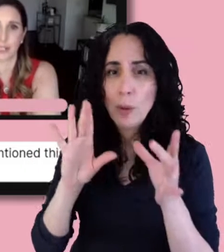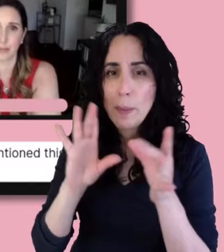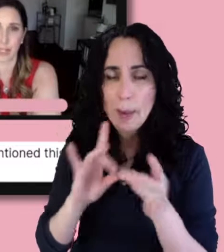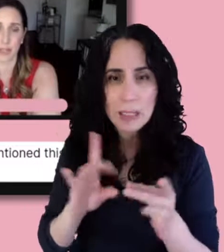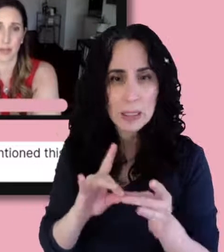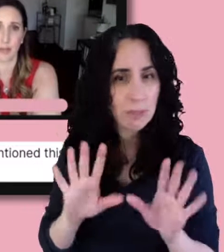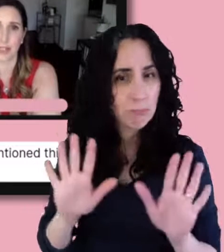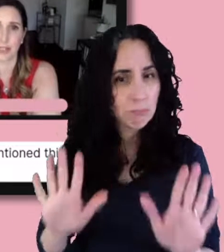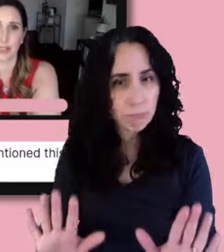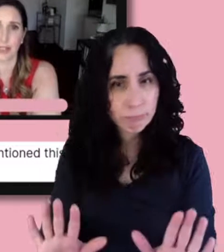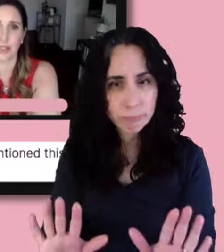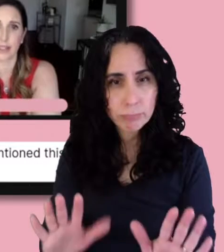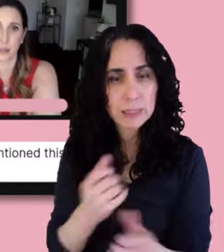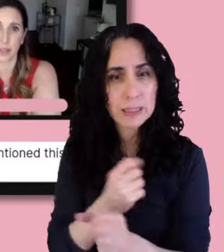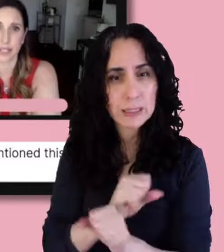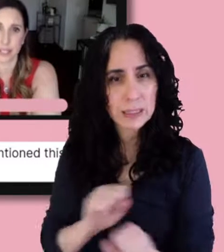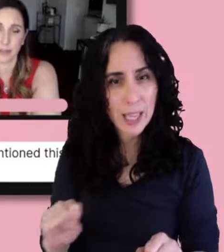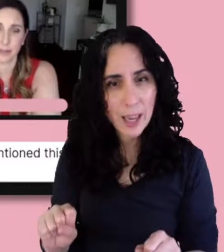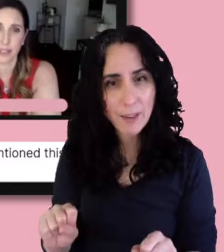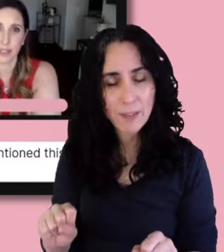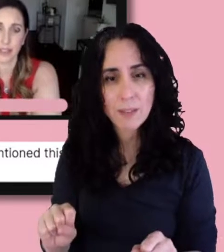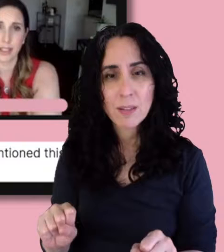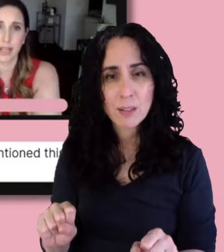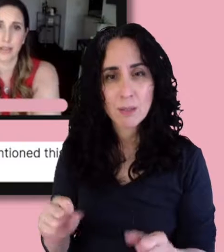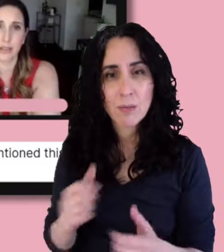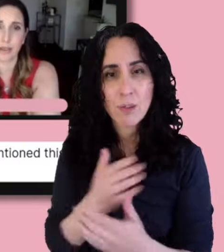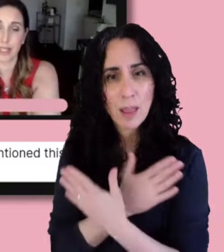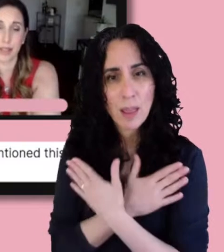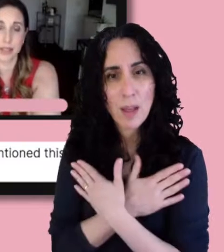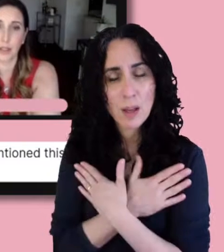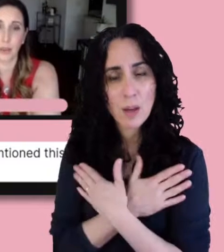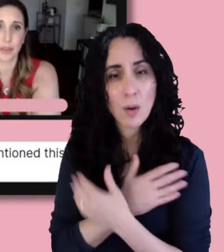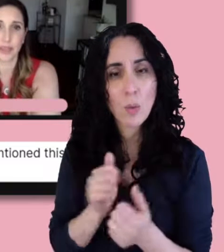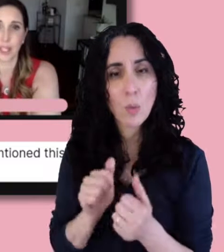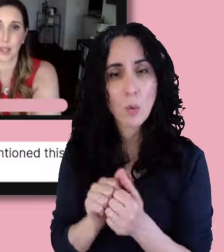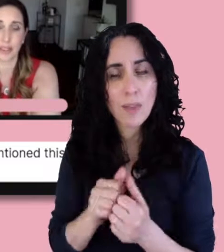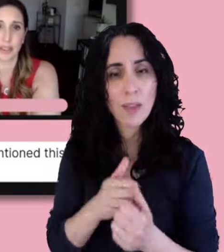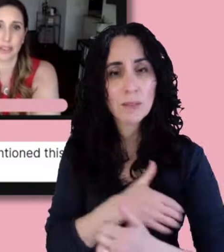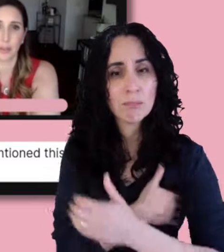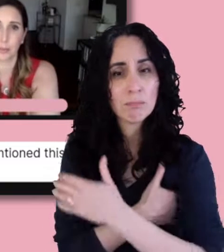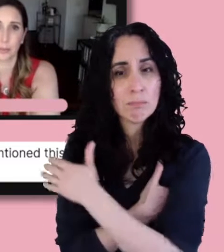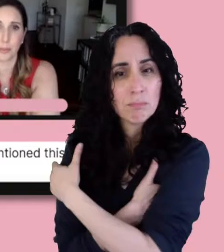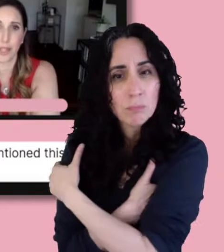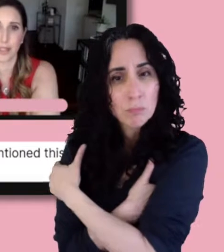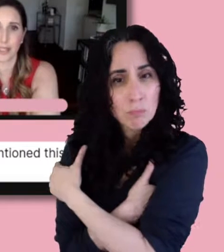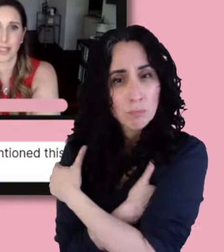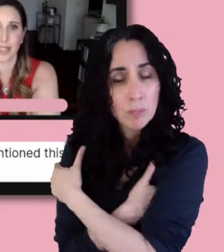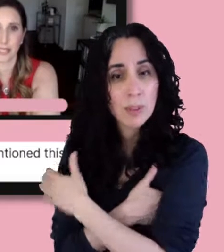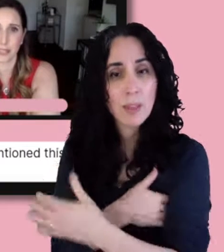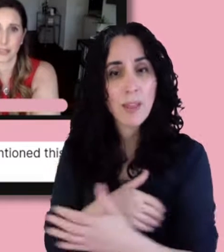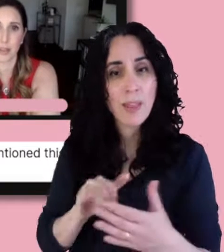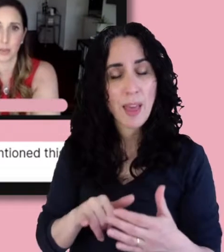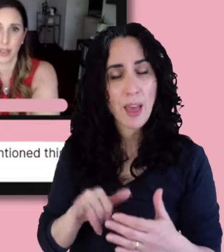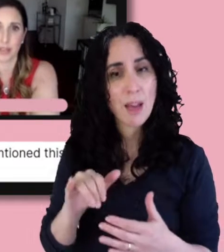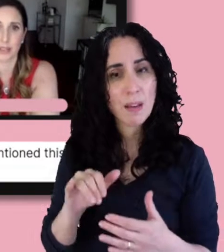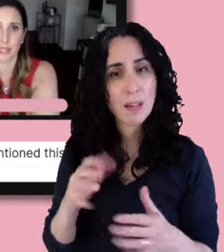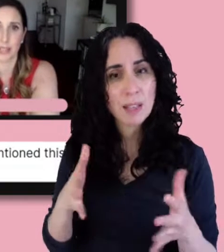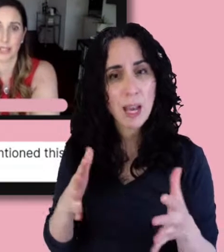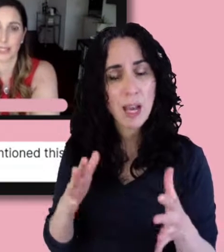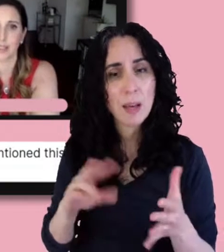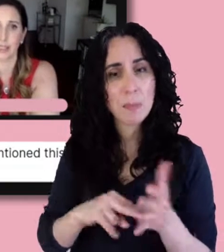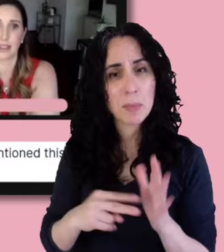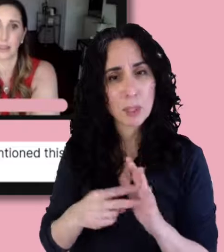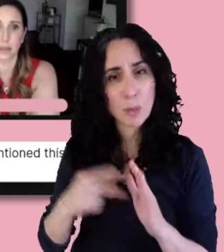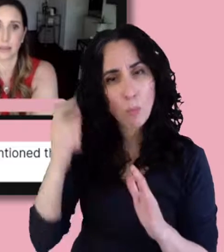fight, flight, or freeze, and that we're safe. And I'll tell you, with insomnia, that anxiety is your brain saying